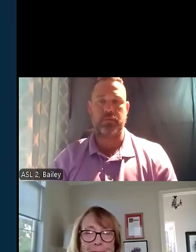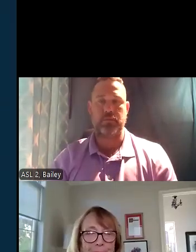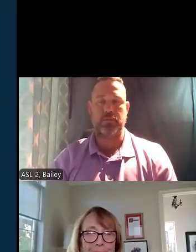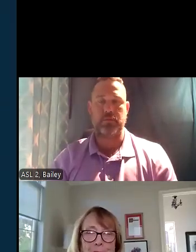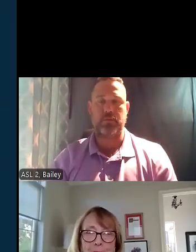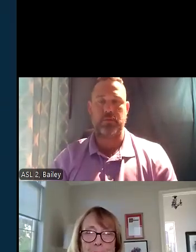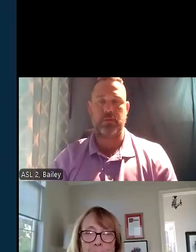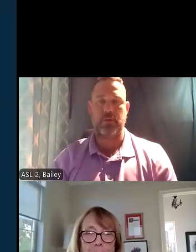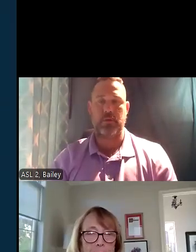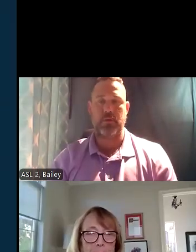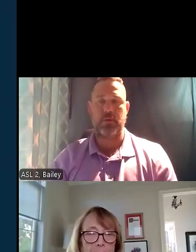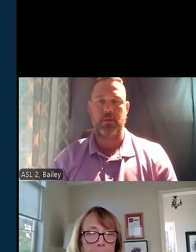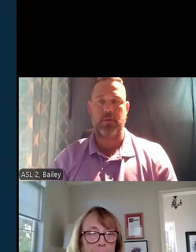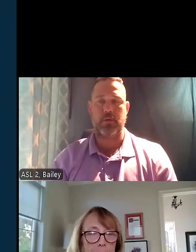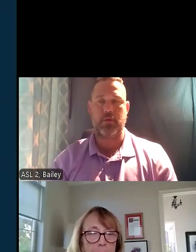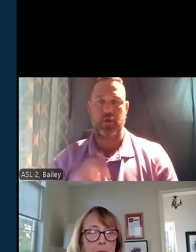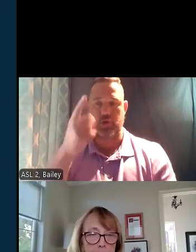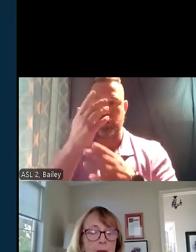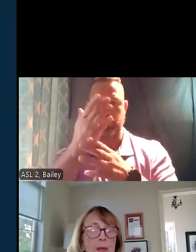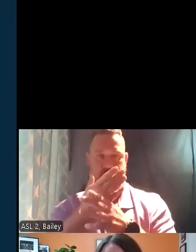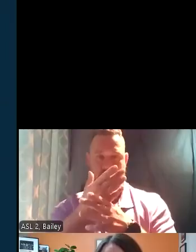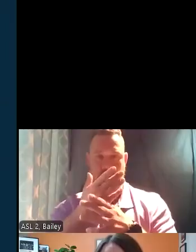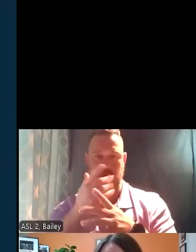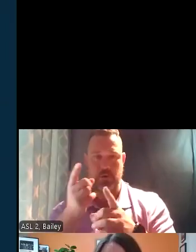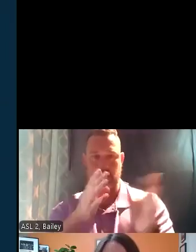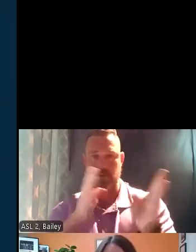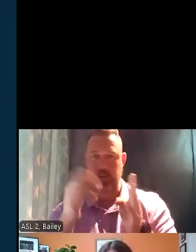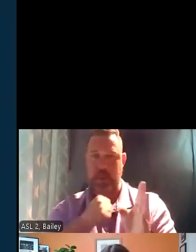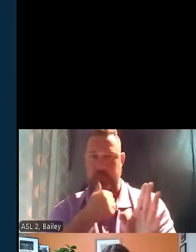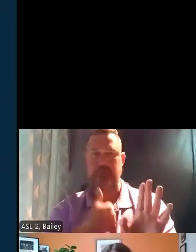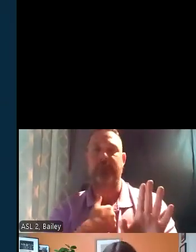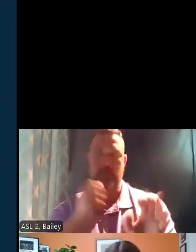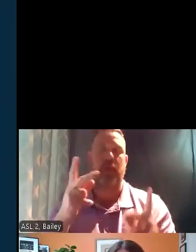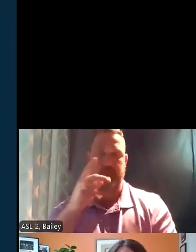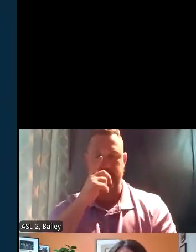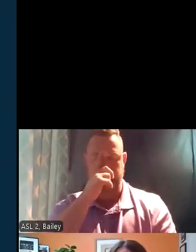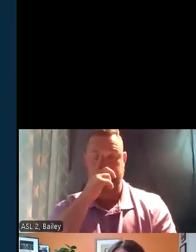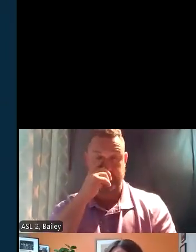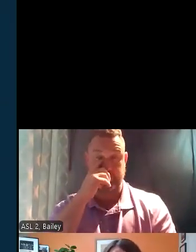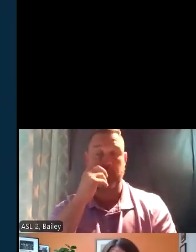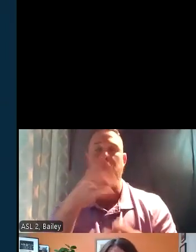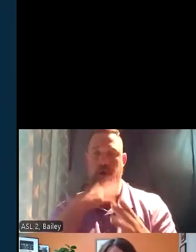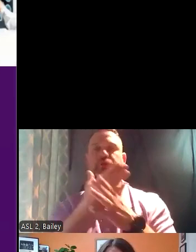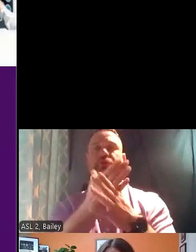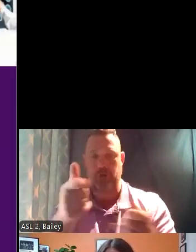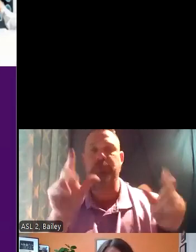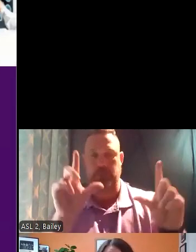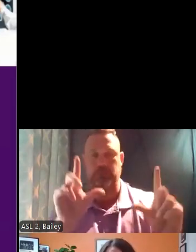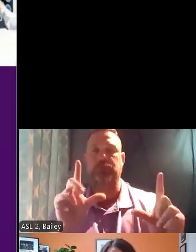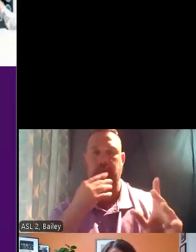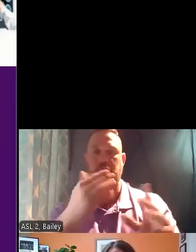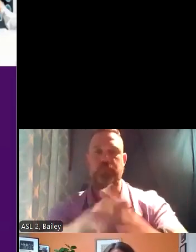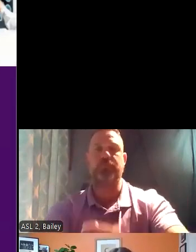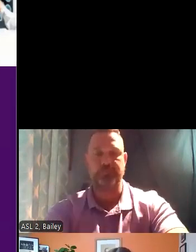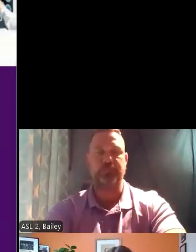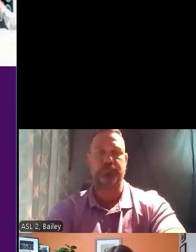I think you're sharing my slides, not me, right? The slides are up. Okay. Correct. We are sharing your slides, Claire. Thank you. All